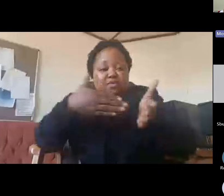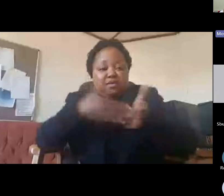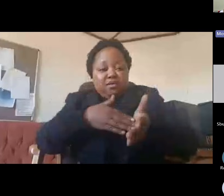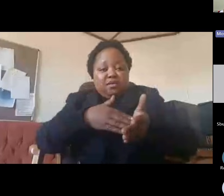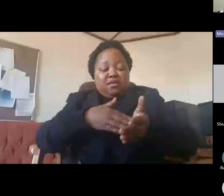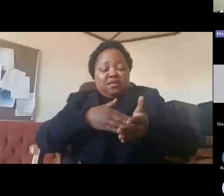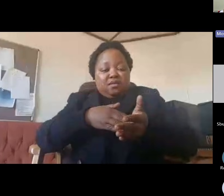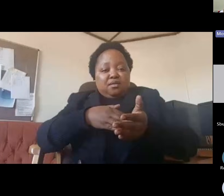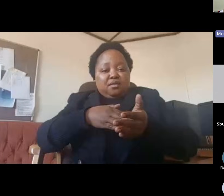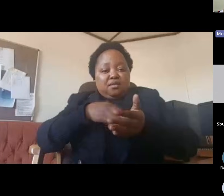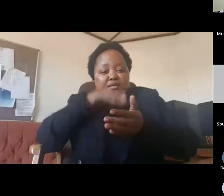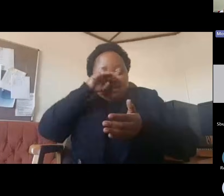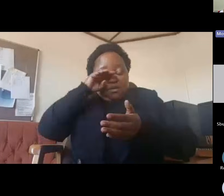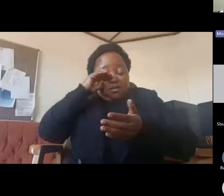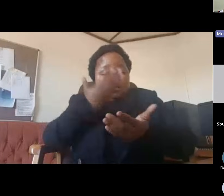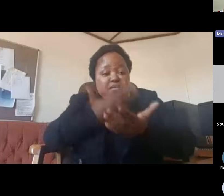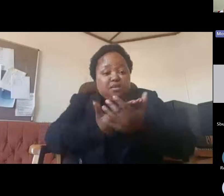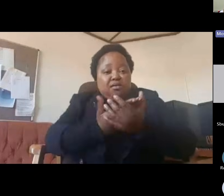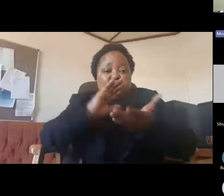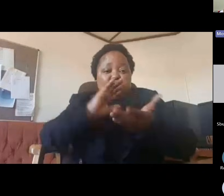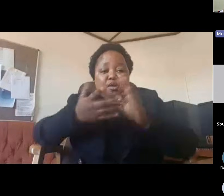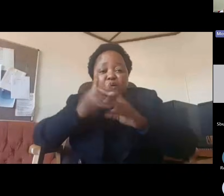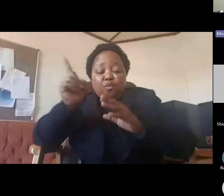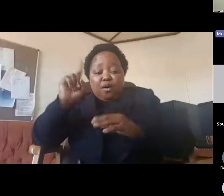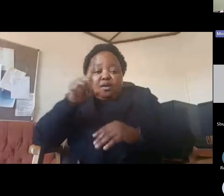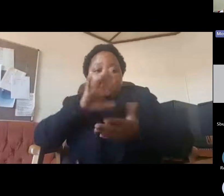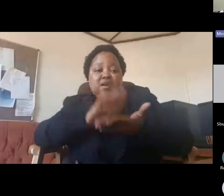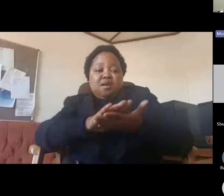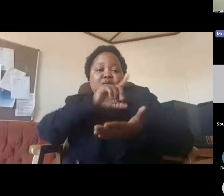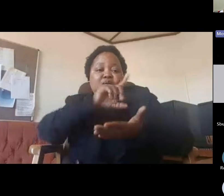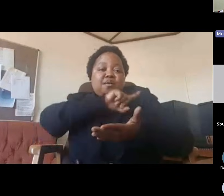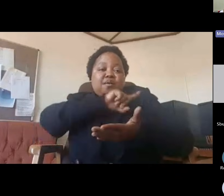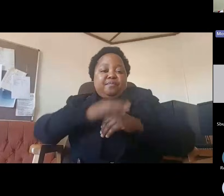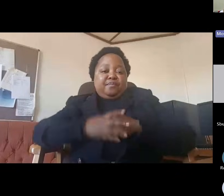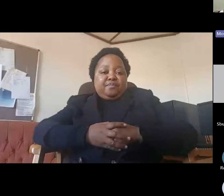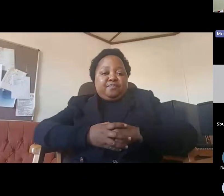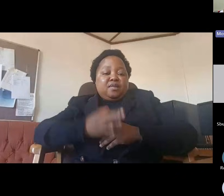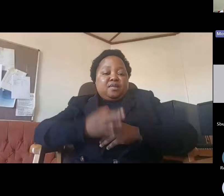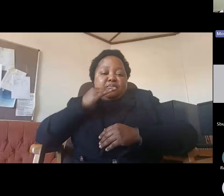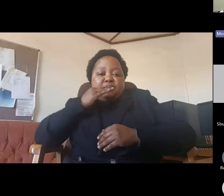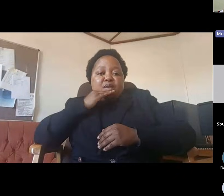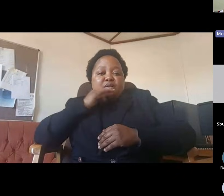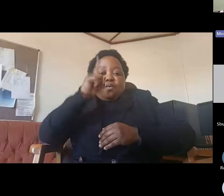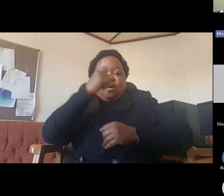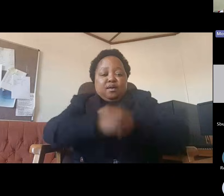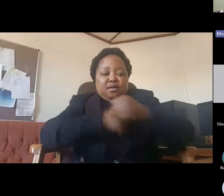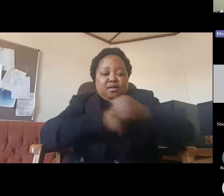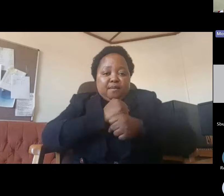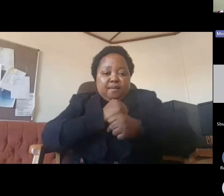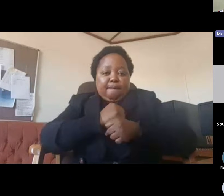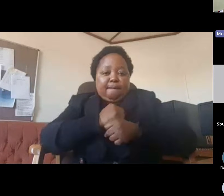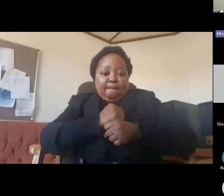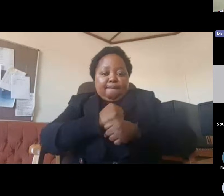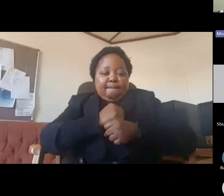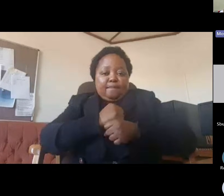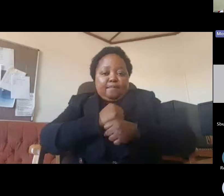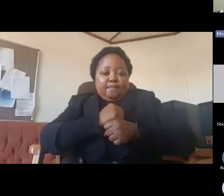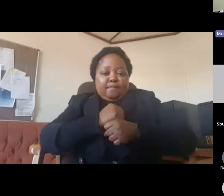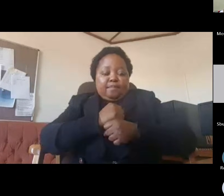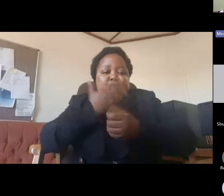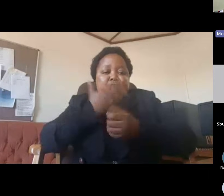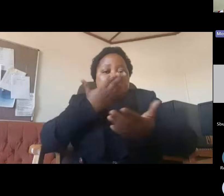why? In the next 12 months, you are given a clean slate just to write one